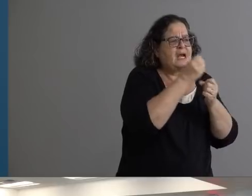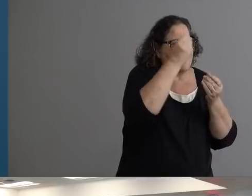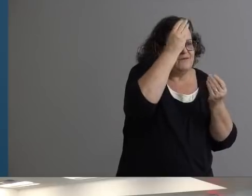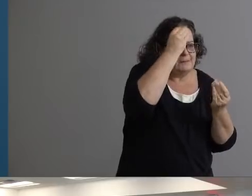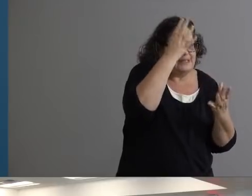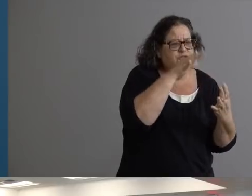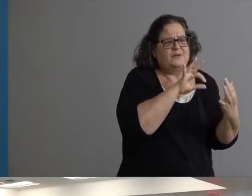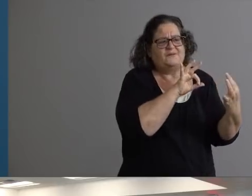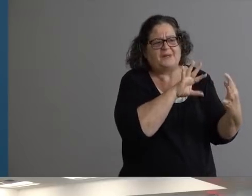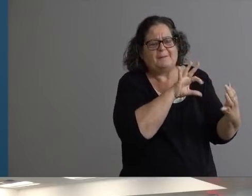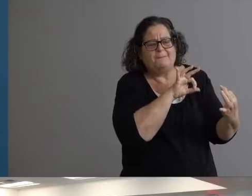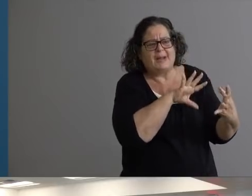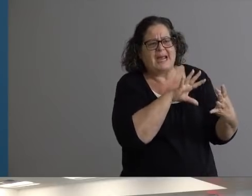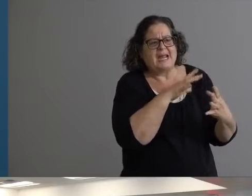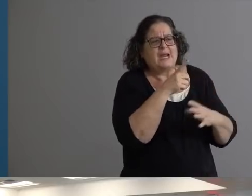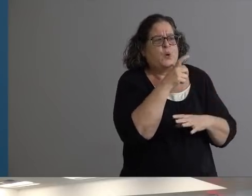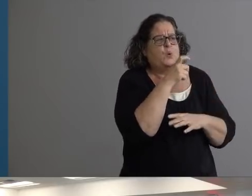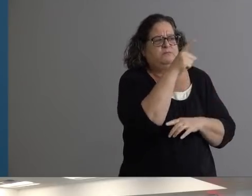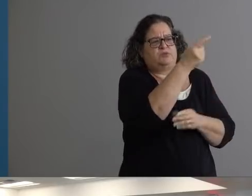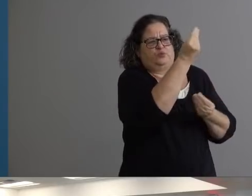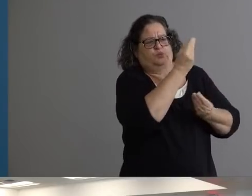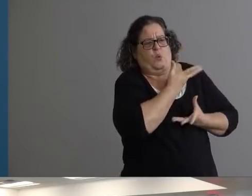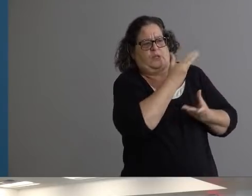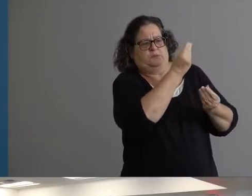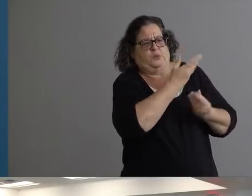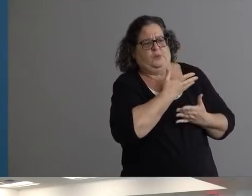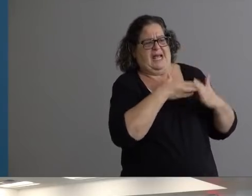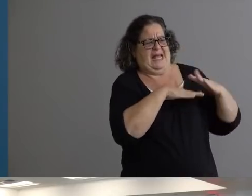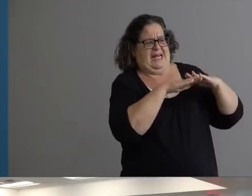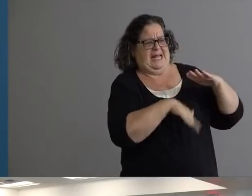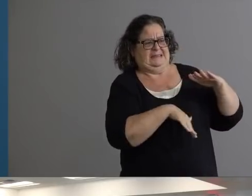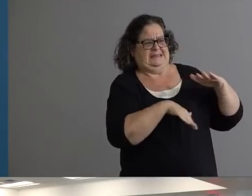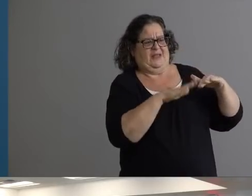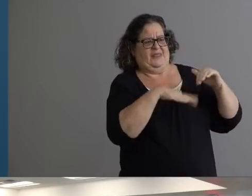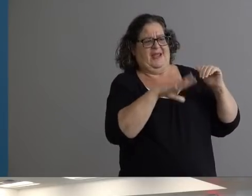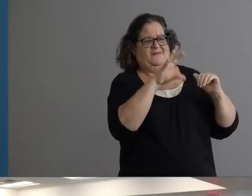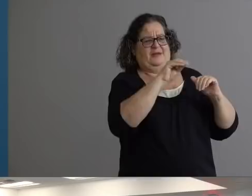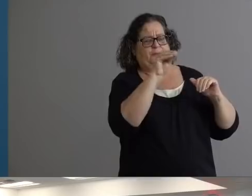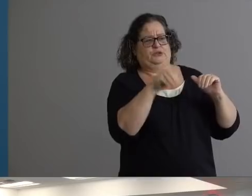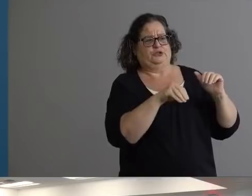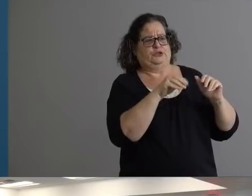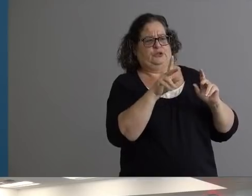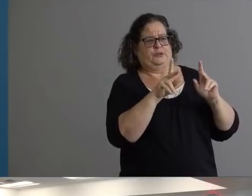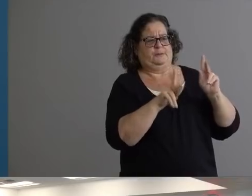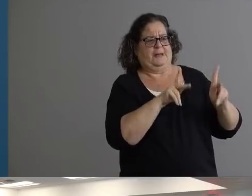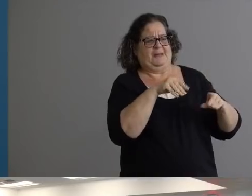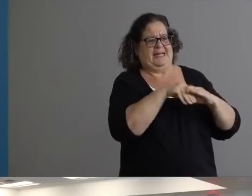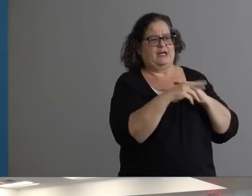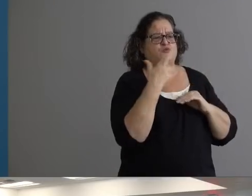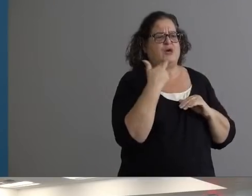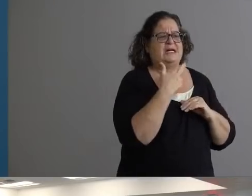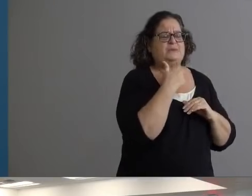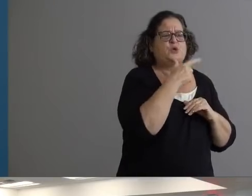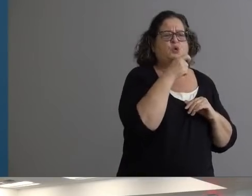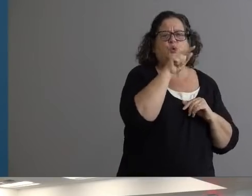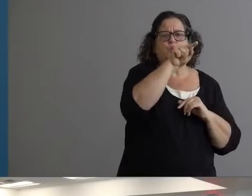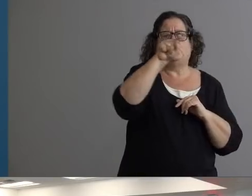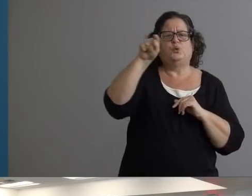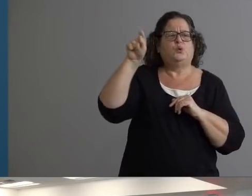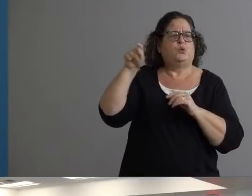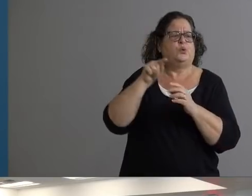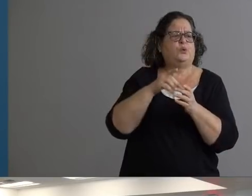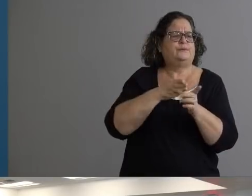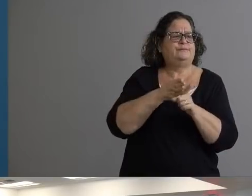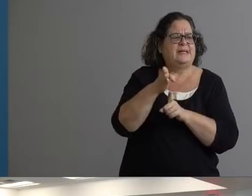to 50% for restaurants, dine-in is enough? Who are they? Well, I'm listening to Dr.